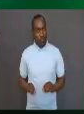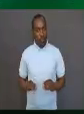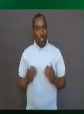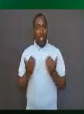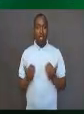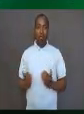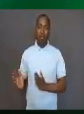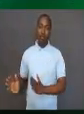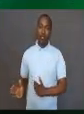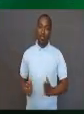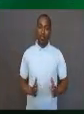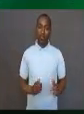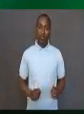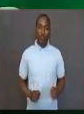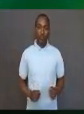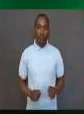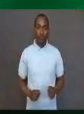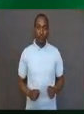Students, let's get ready.